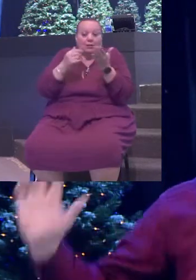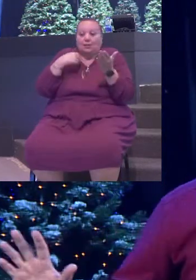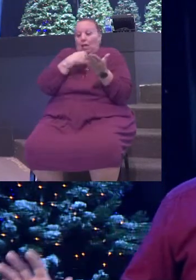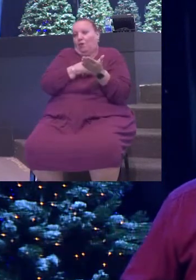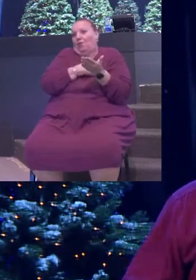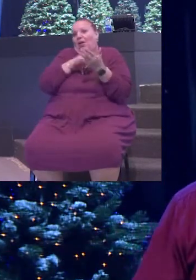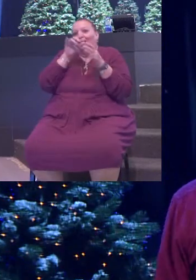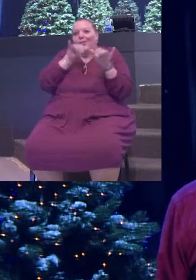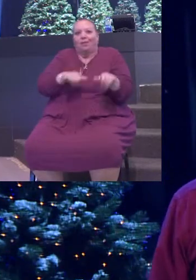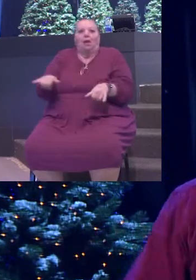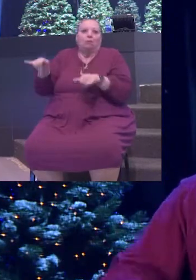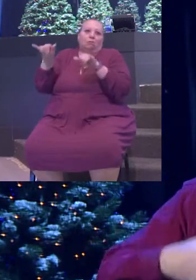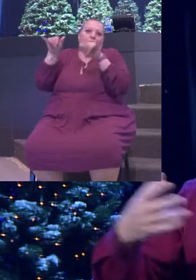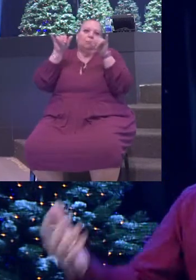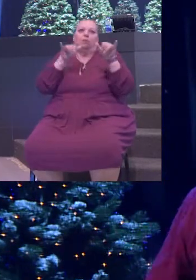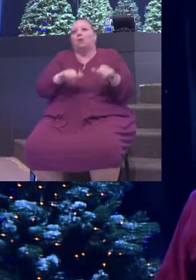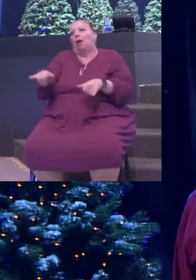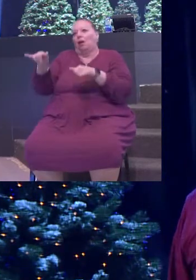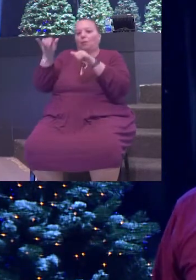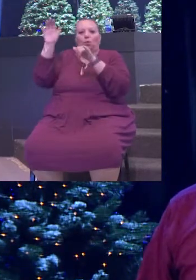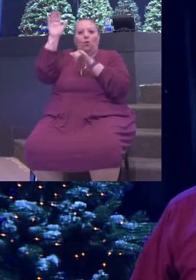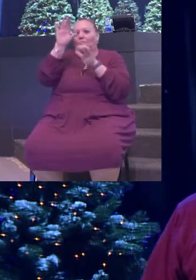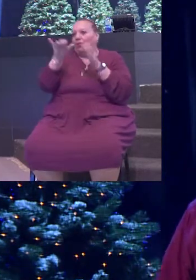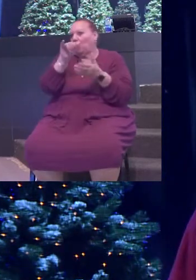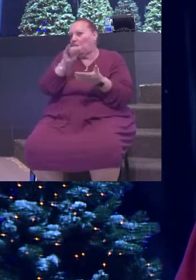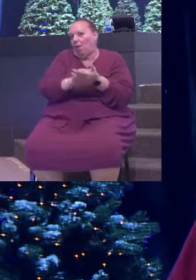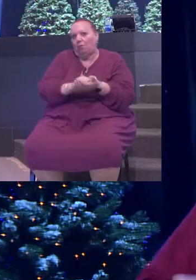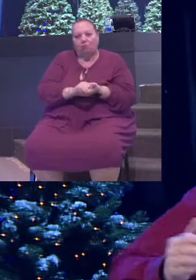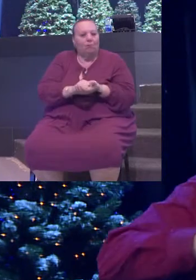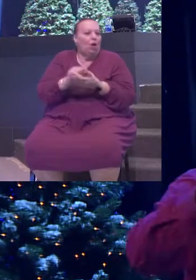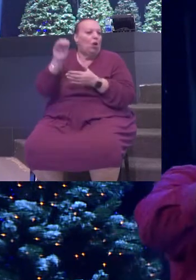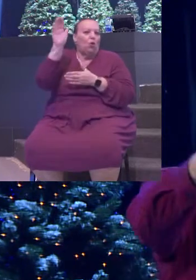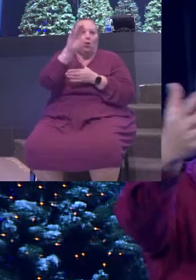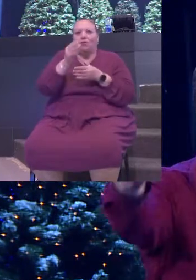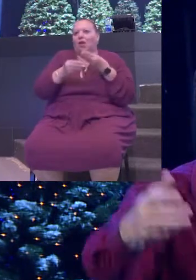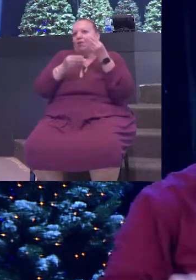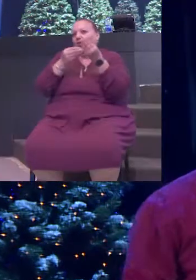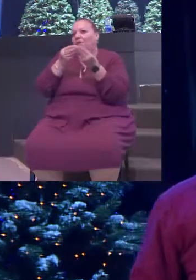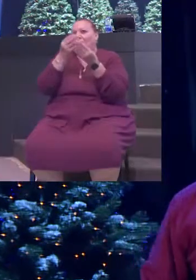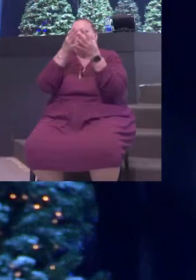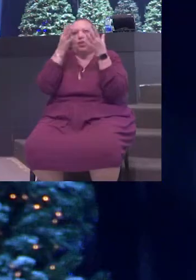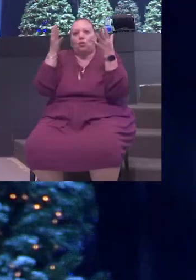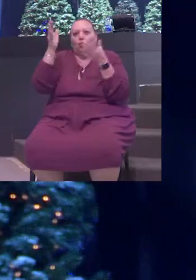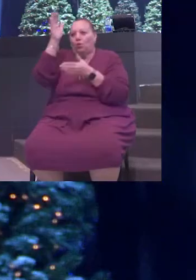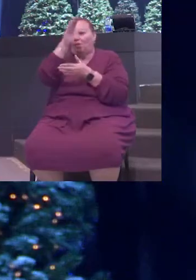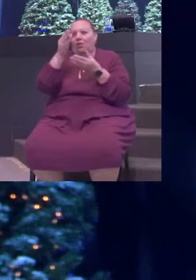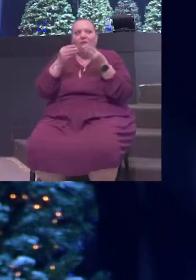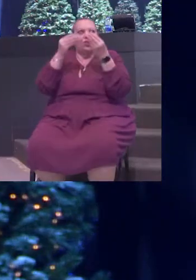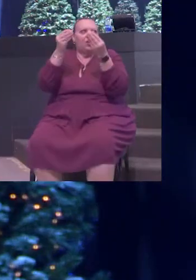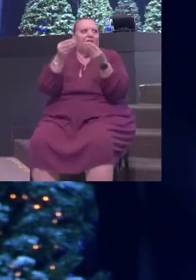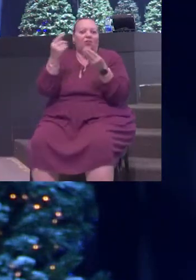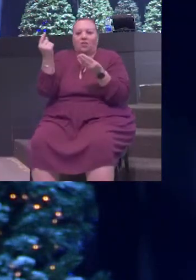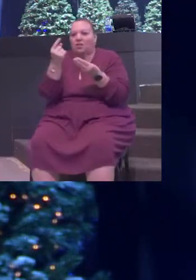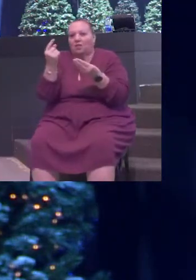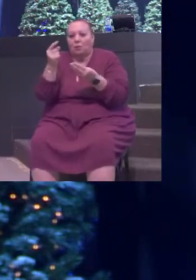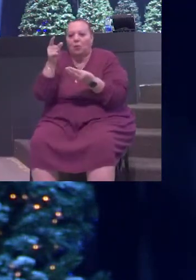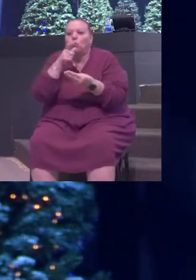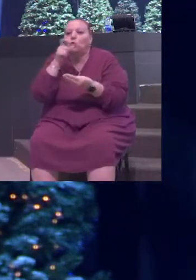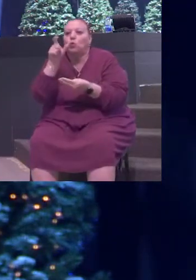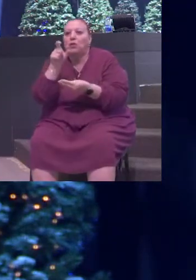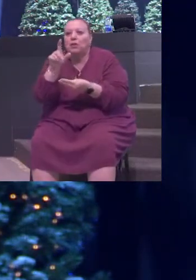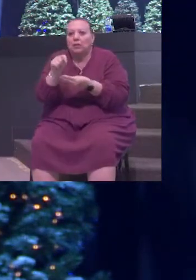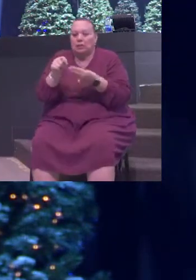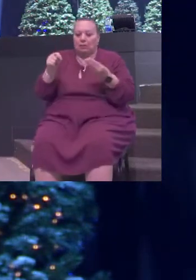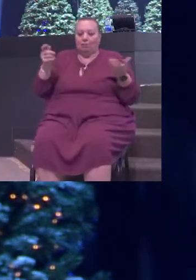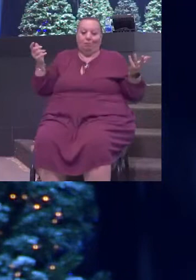us, it's same old, same old. And we've never done that. We've never given generously. We've never given to somebody in need. And